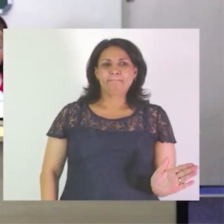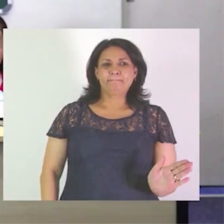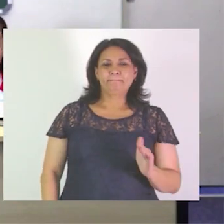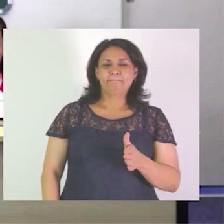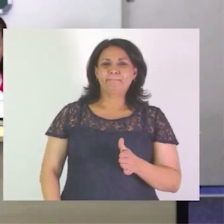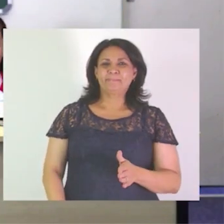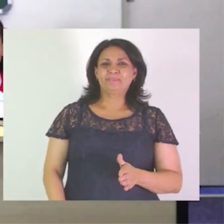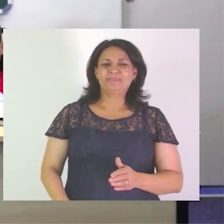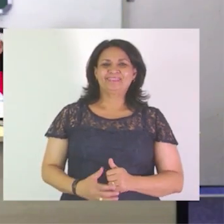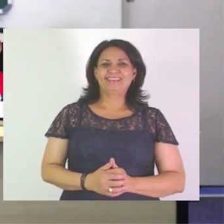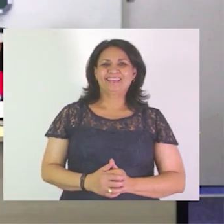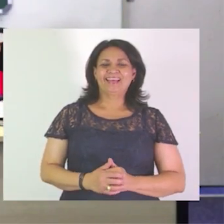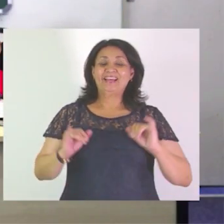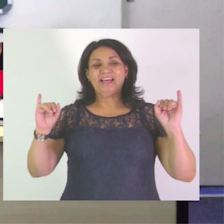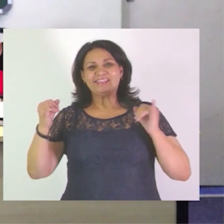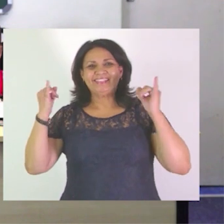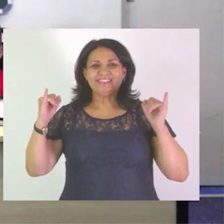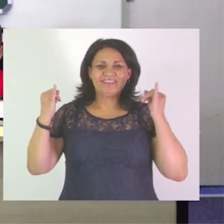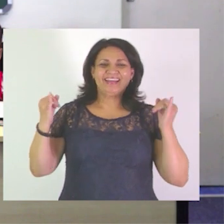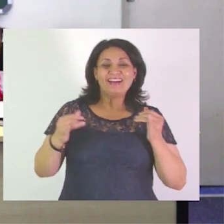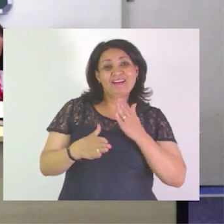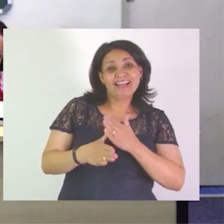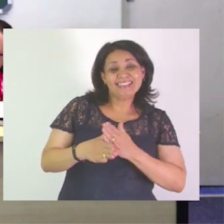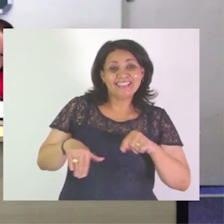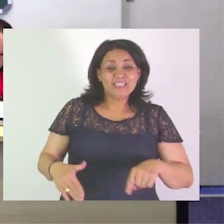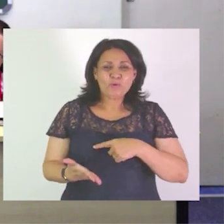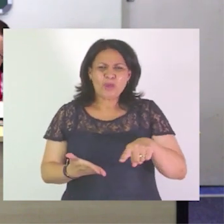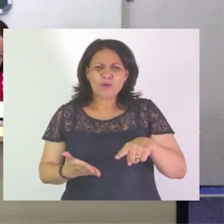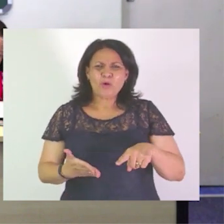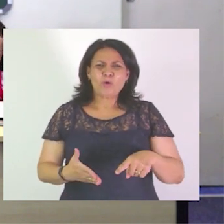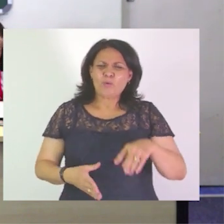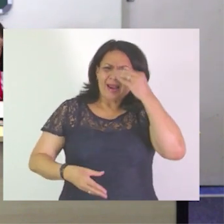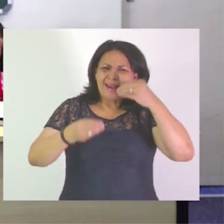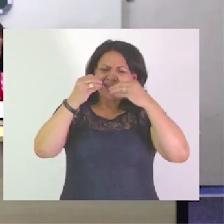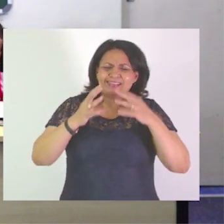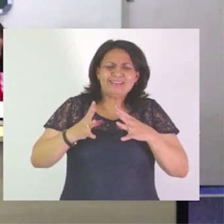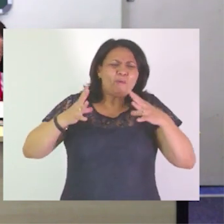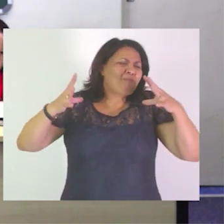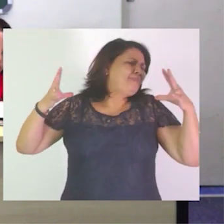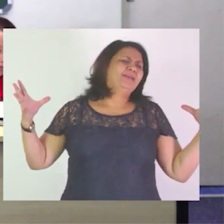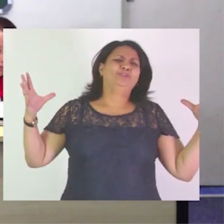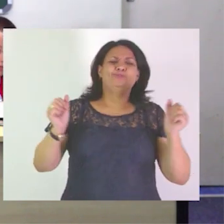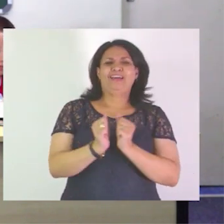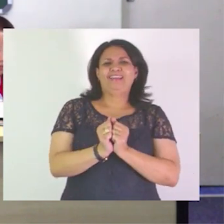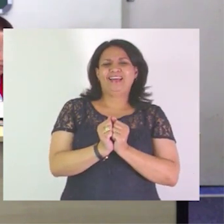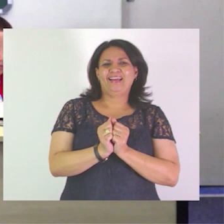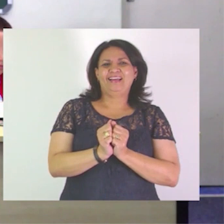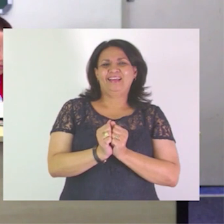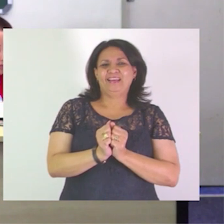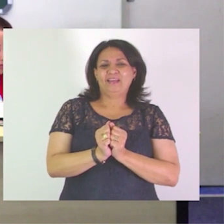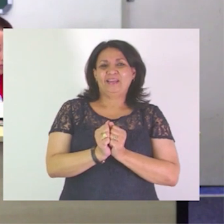I hope you enjoyed our lessons this week. We learned so much together. We learned that